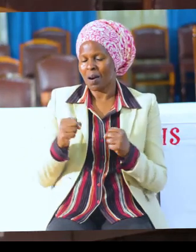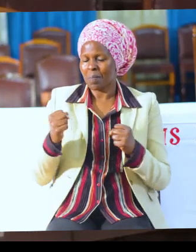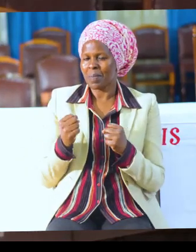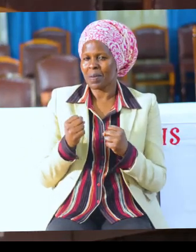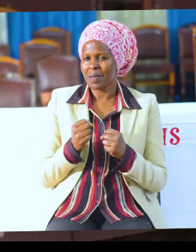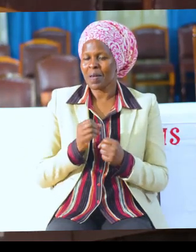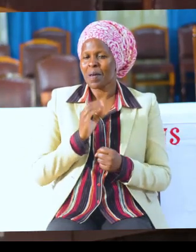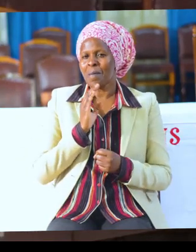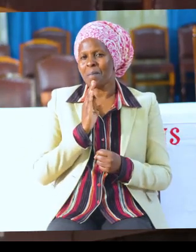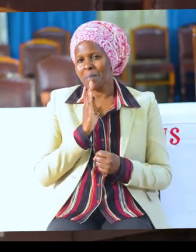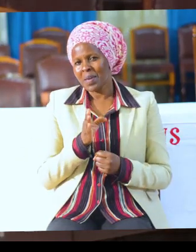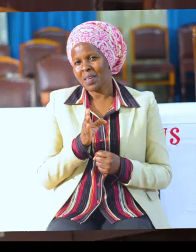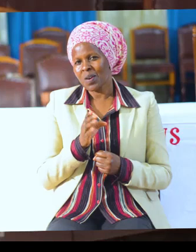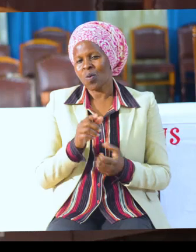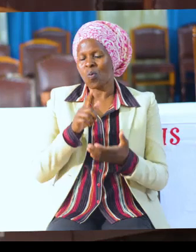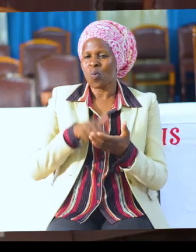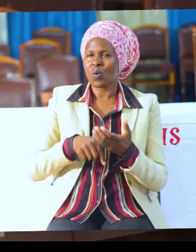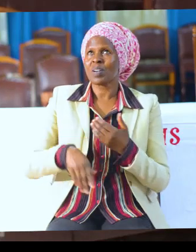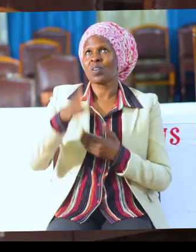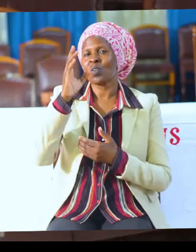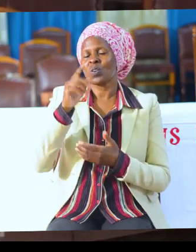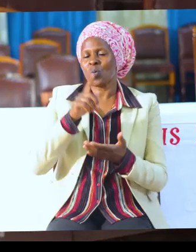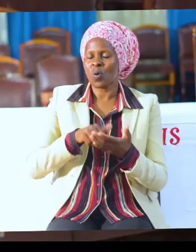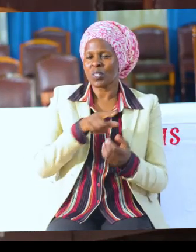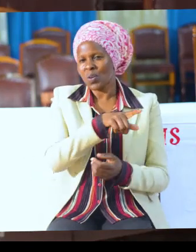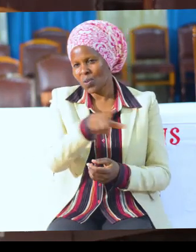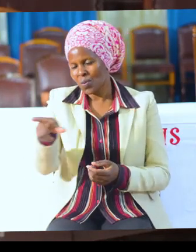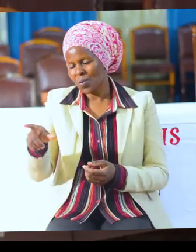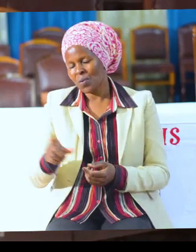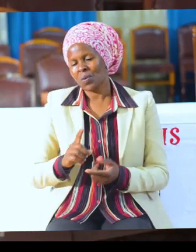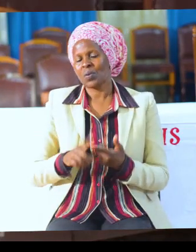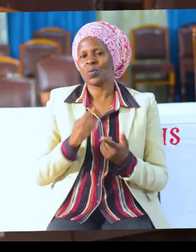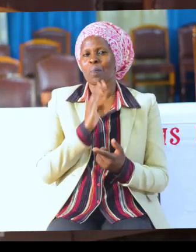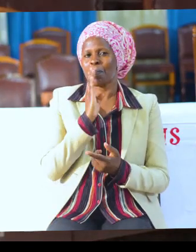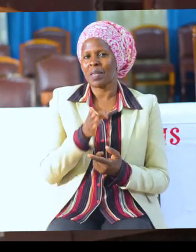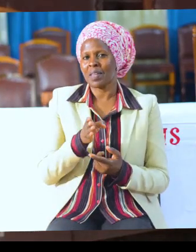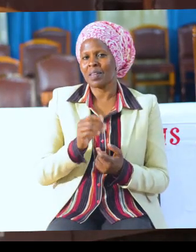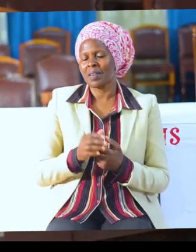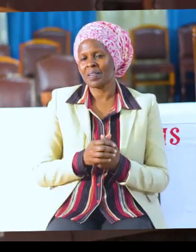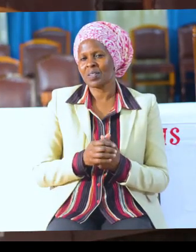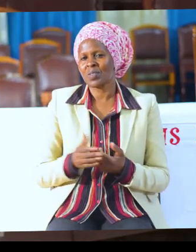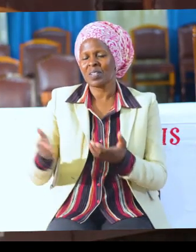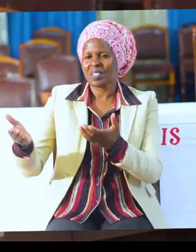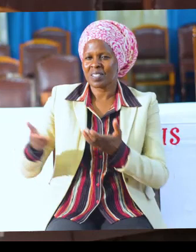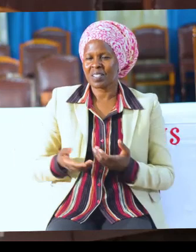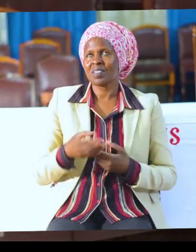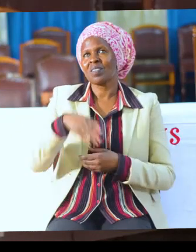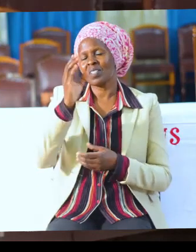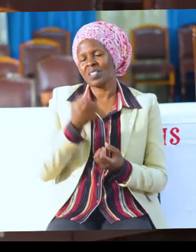kind of persons he wants us to be, through which we can achieve, through accepting his